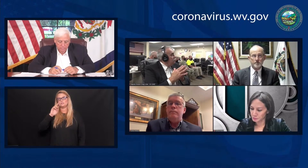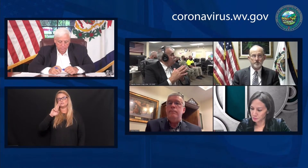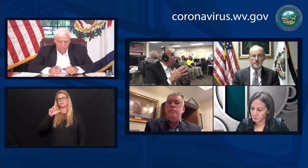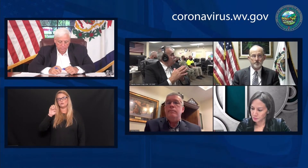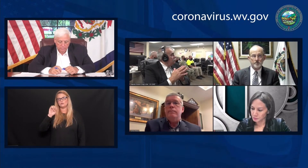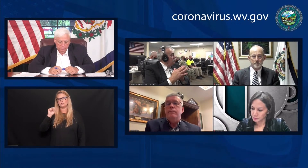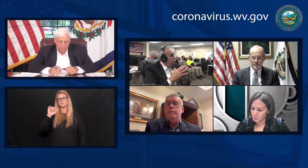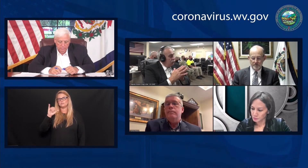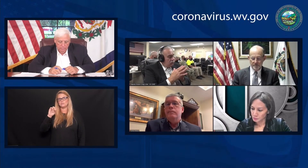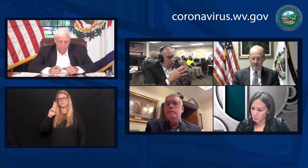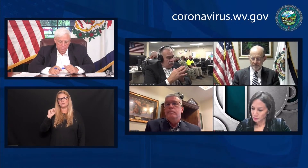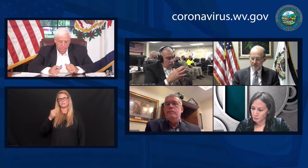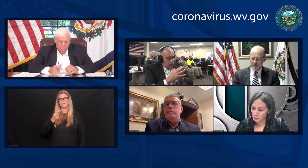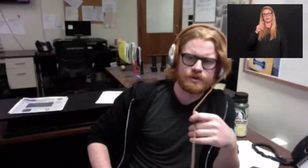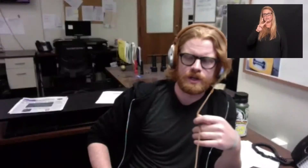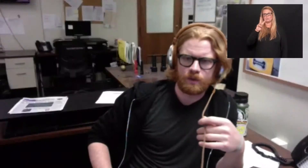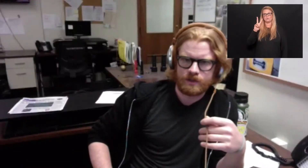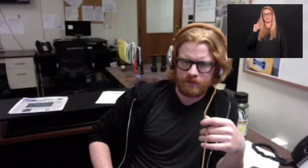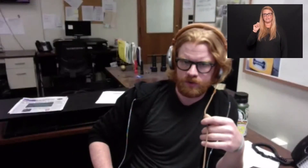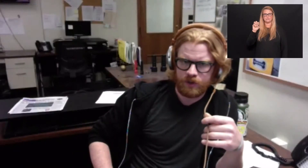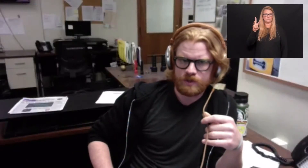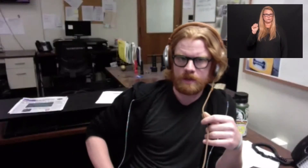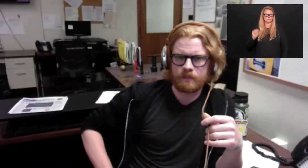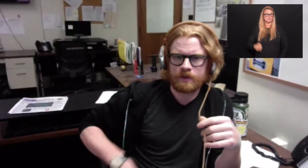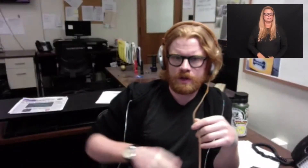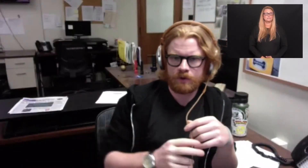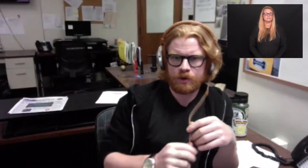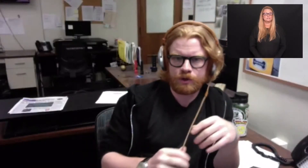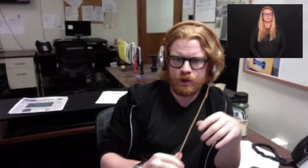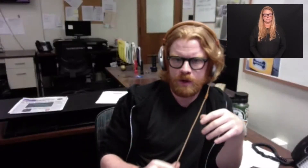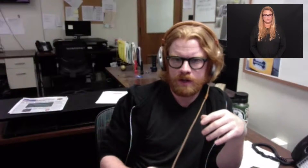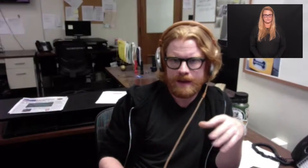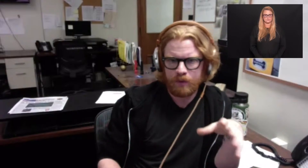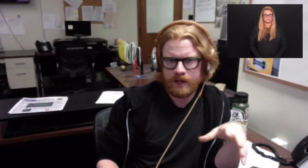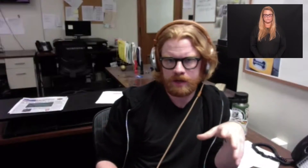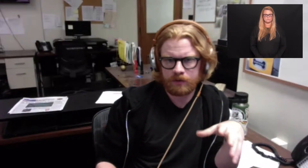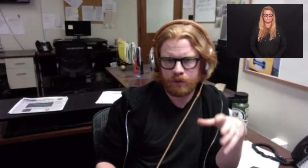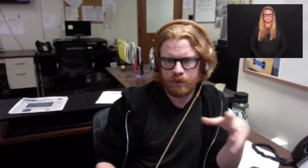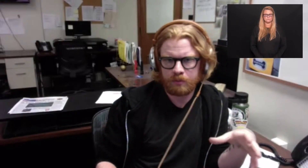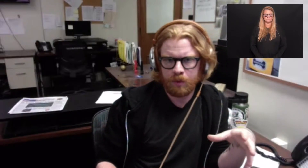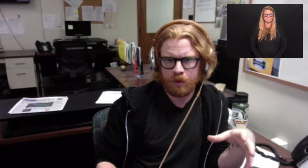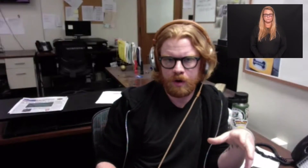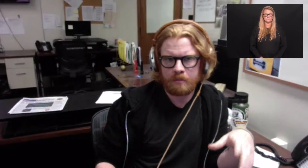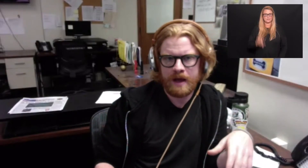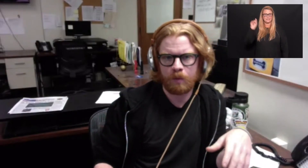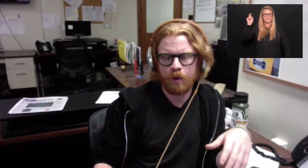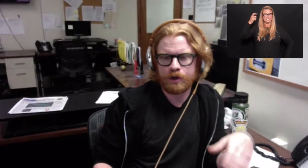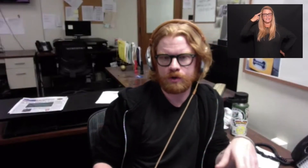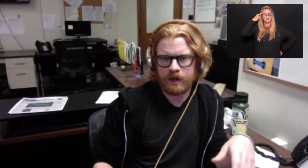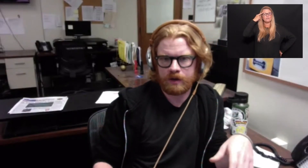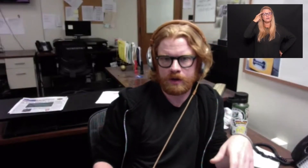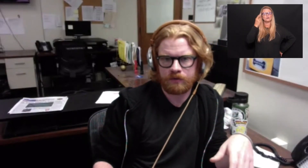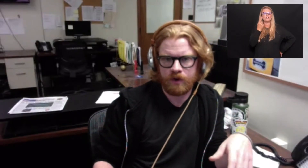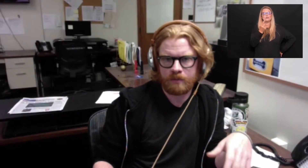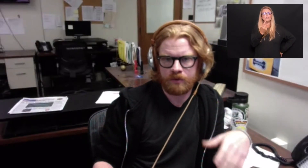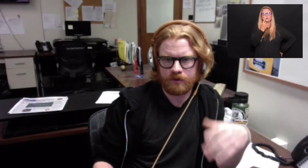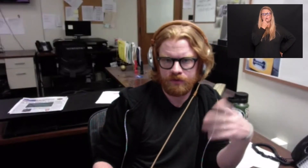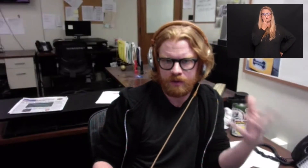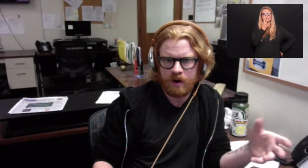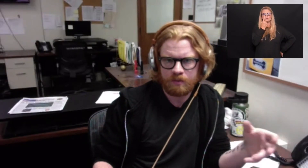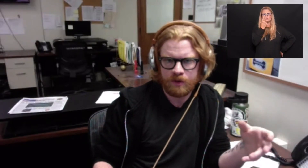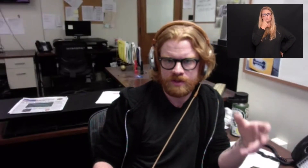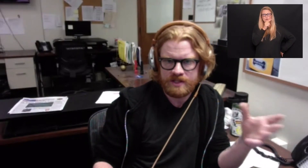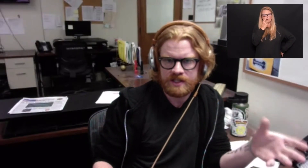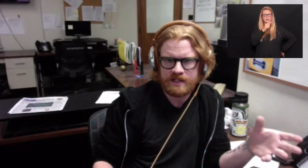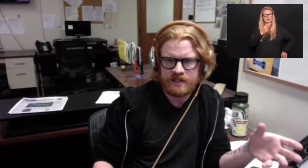News. Hi, this is Charles Young with WV News. Governor, could you elaborate a little bit more about what you're hearing from the